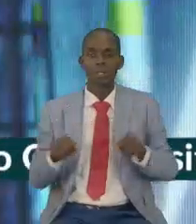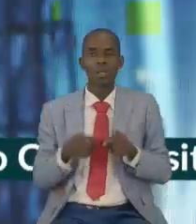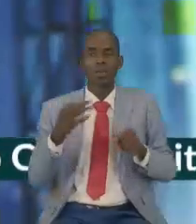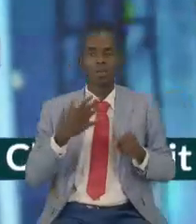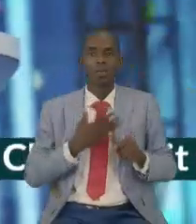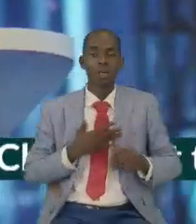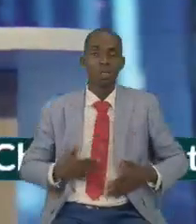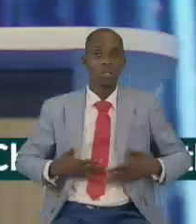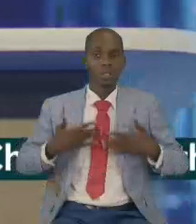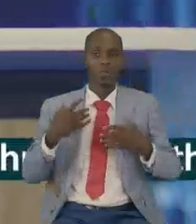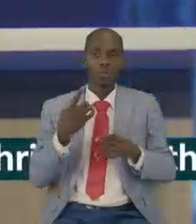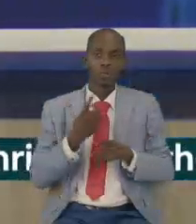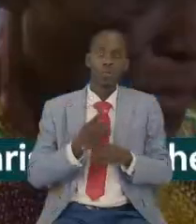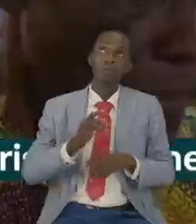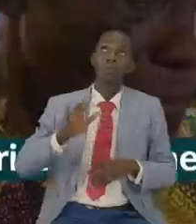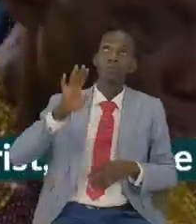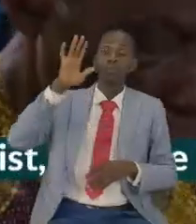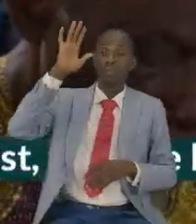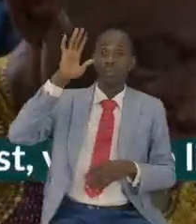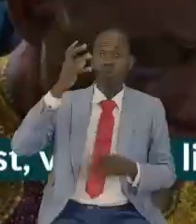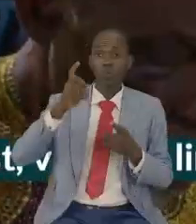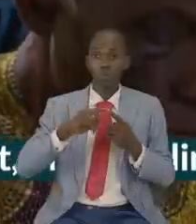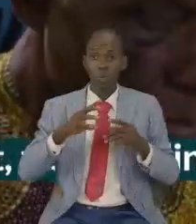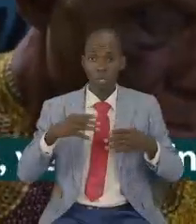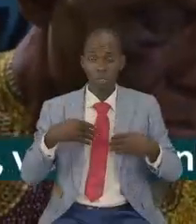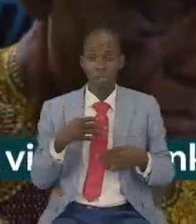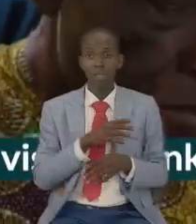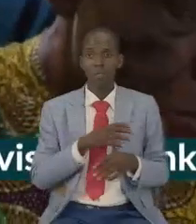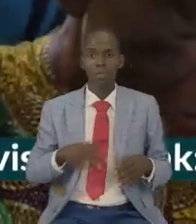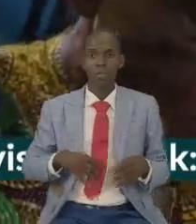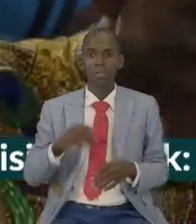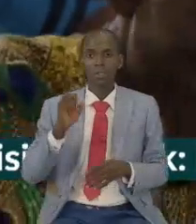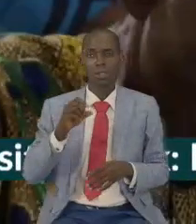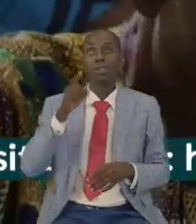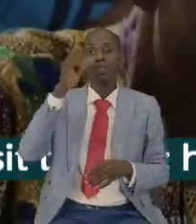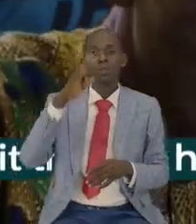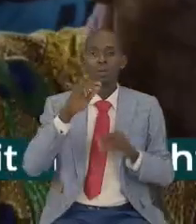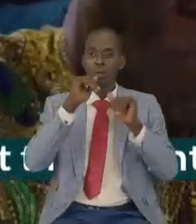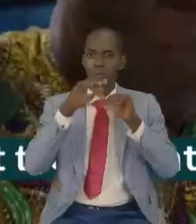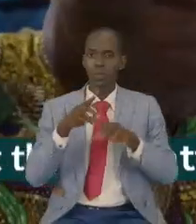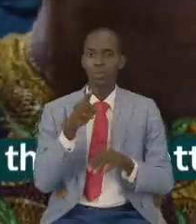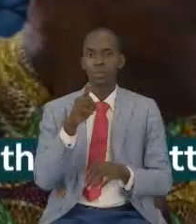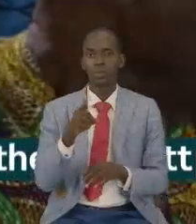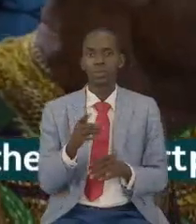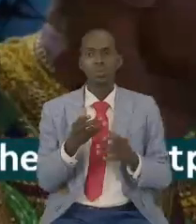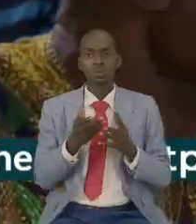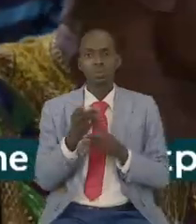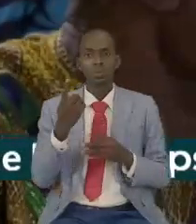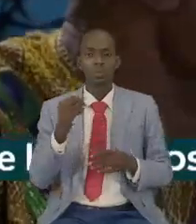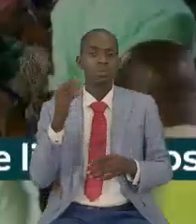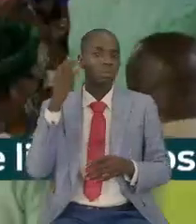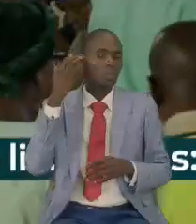bless you. God bless you there. Anywhere you are, radio, television, any congregation, in any country where you